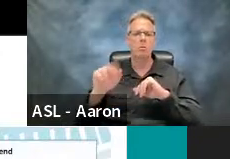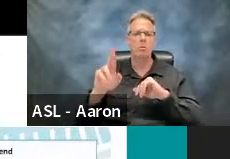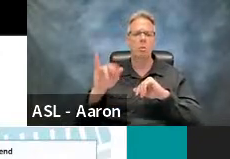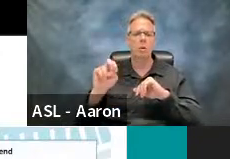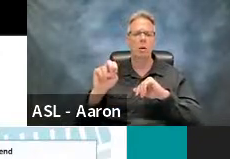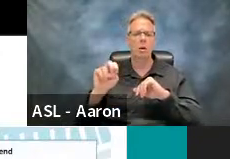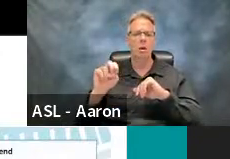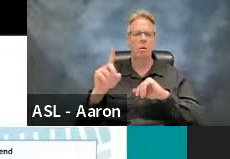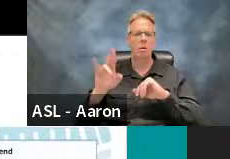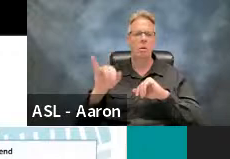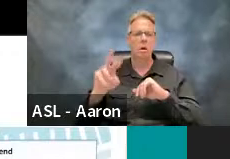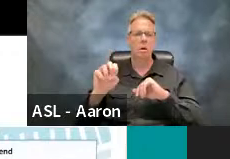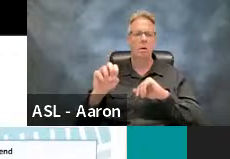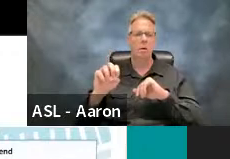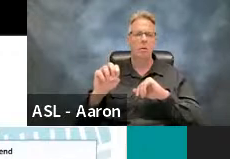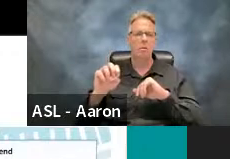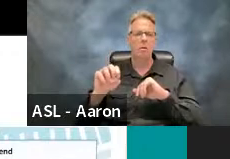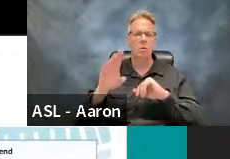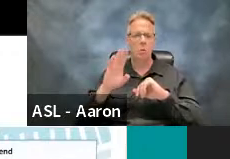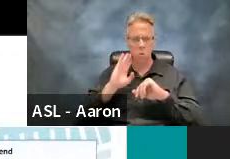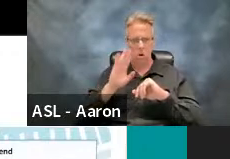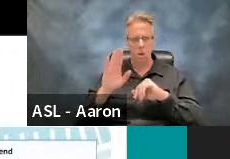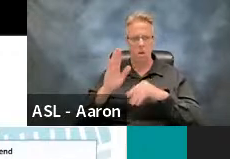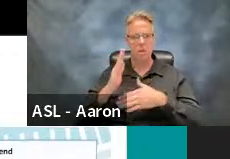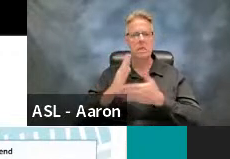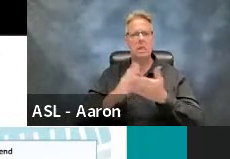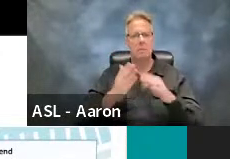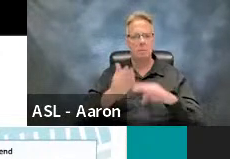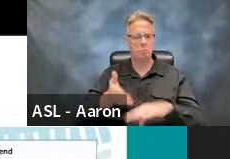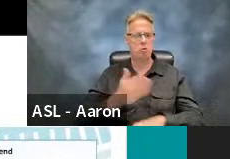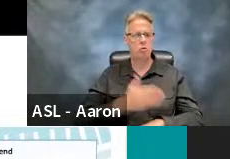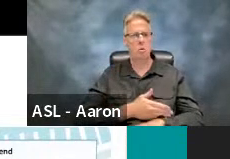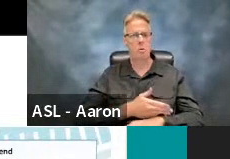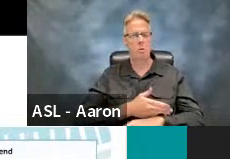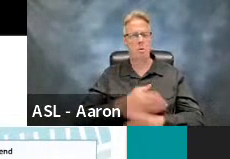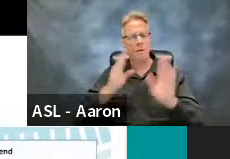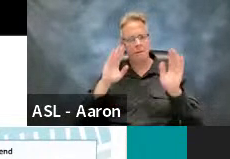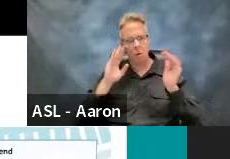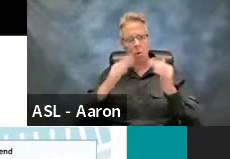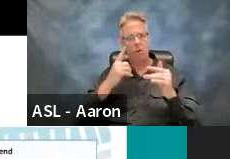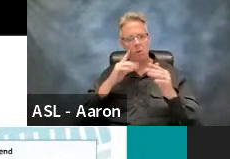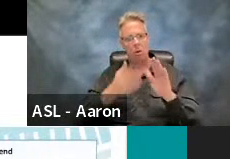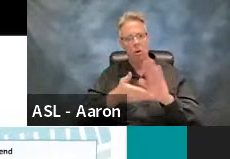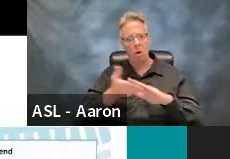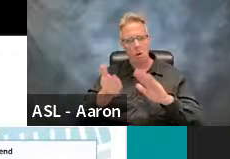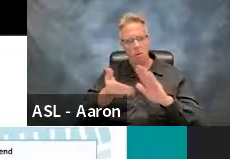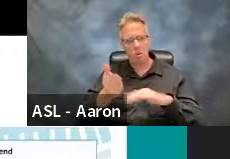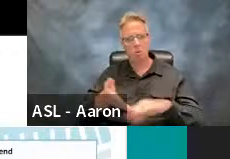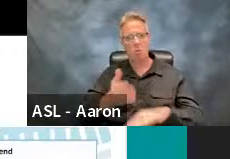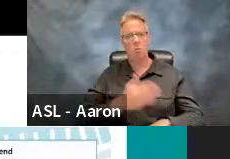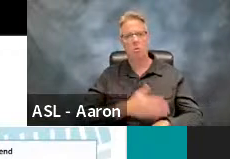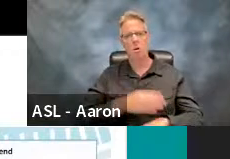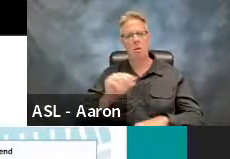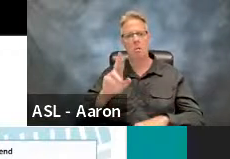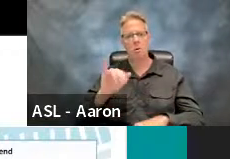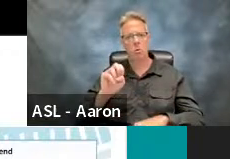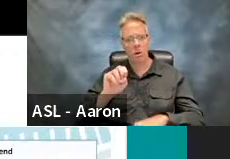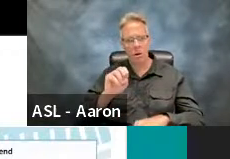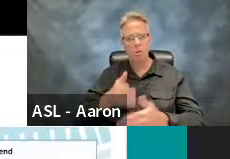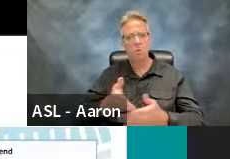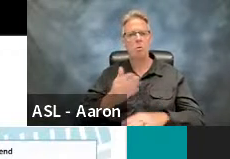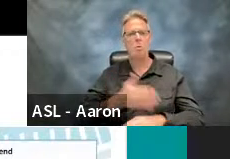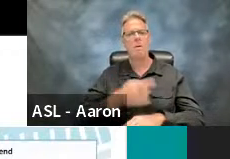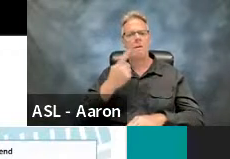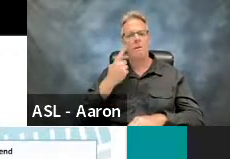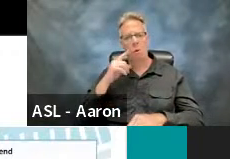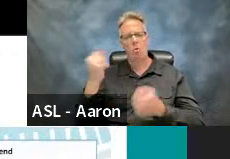is going to have some improvements on it, really focusing on the operational improvements of Marine Drive to improve freight accessibility